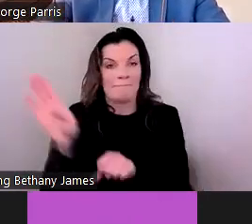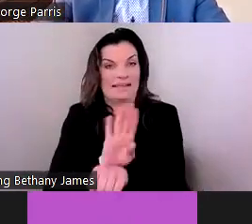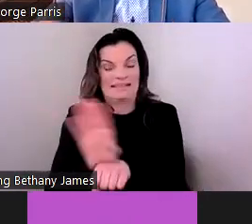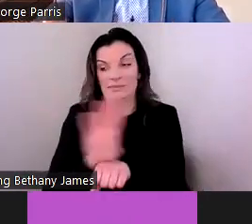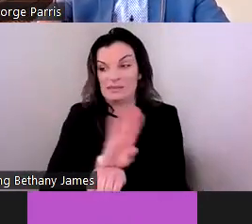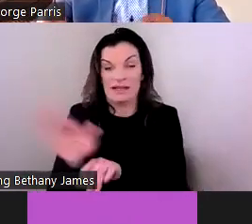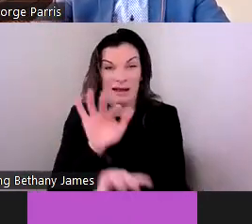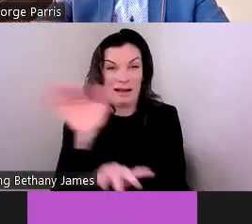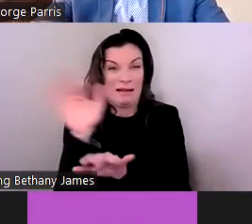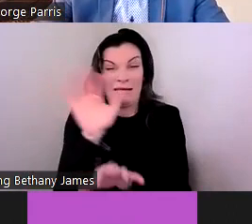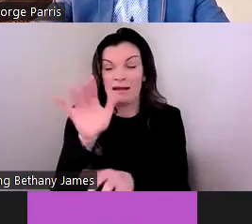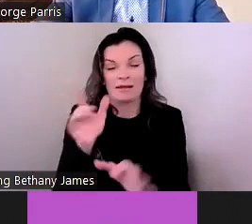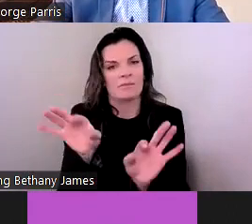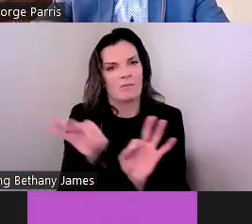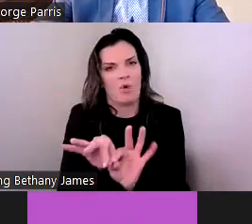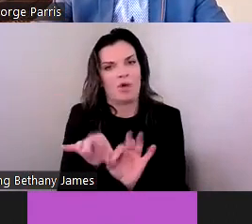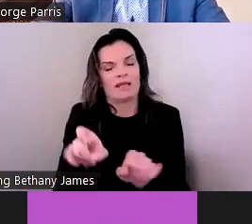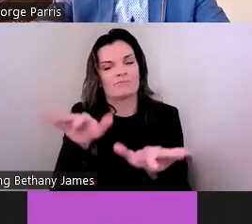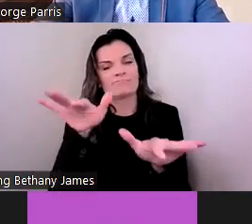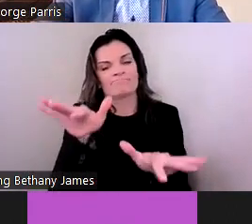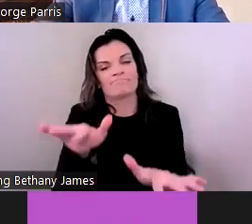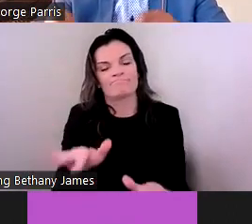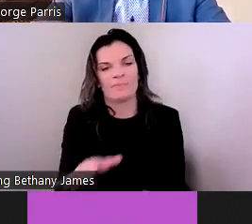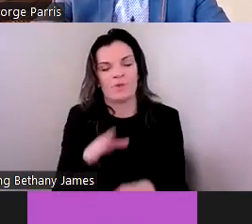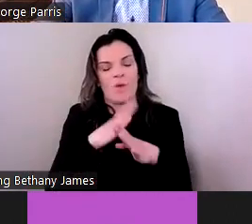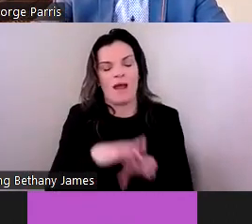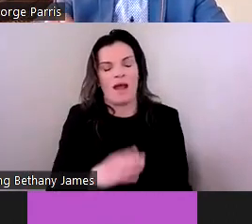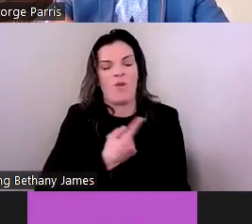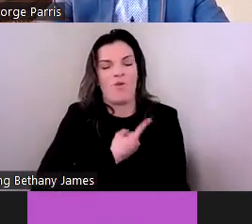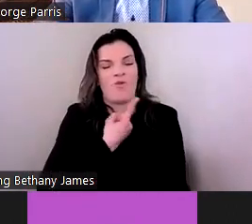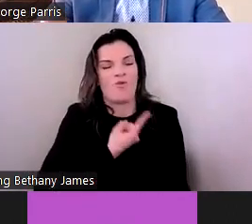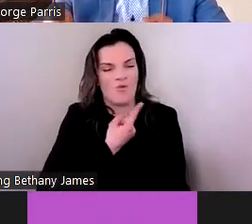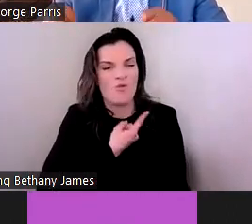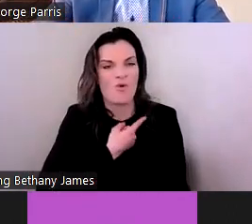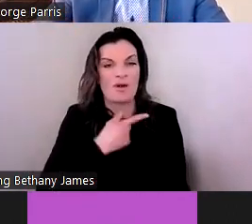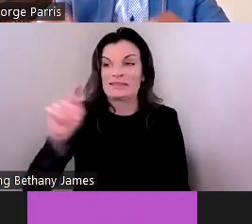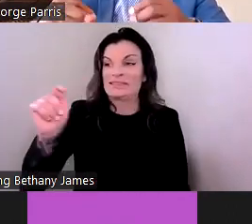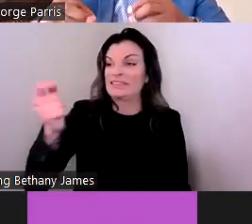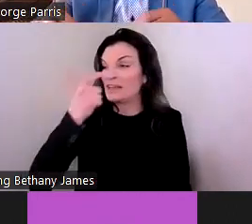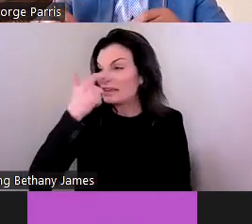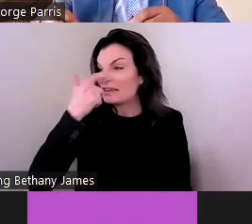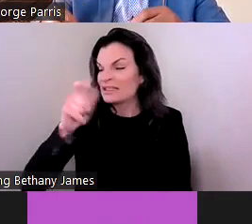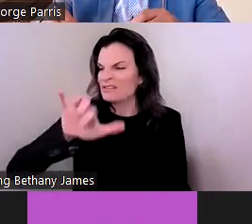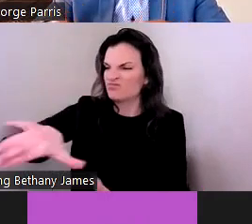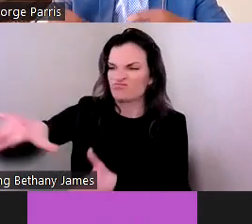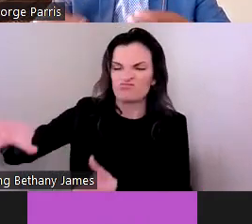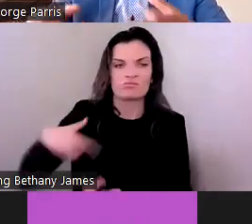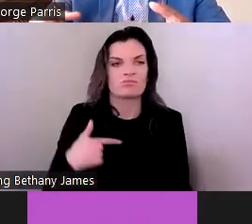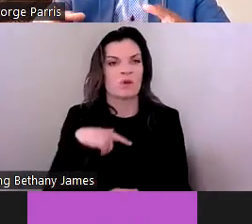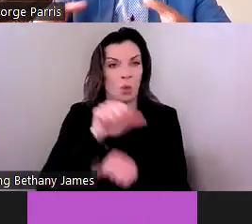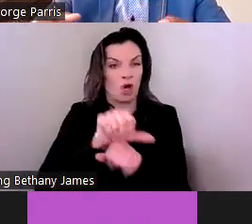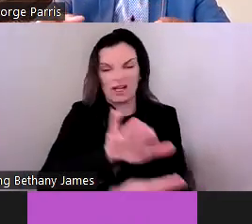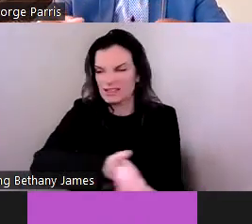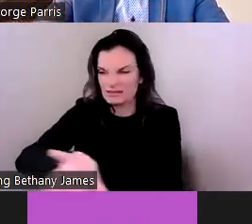quiet time, it recharges your batteries. It helps you to think. It helps you to have